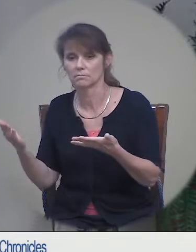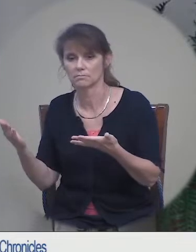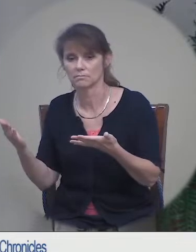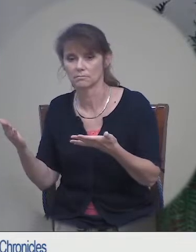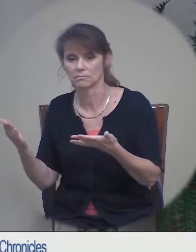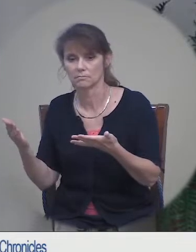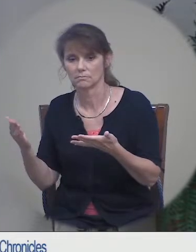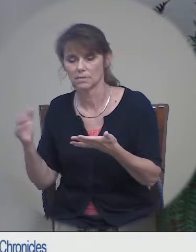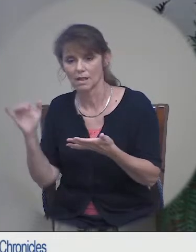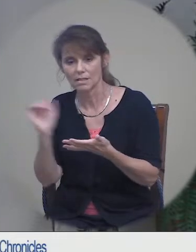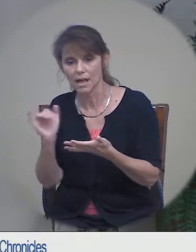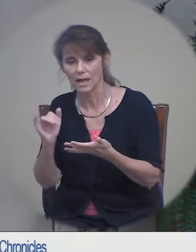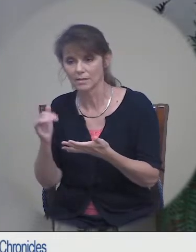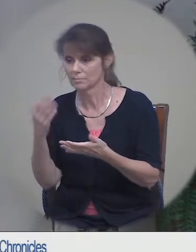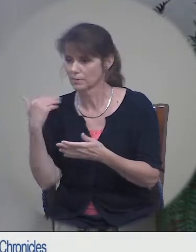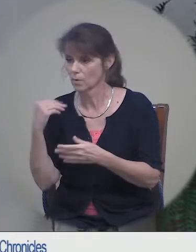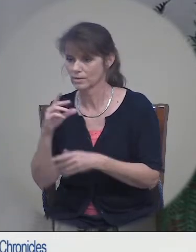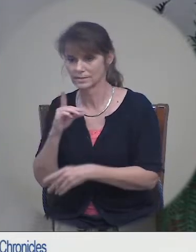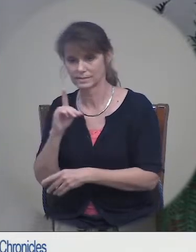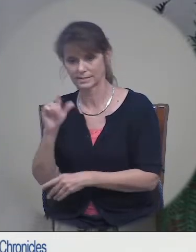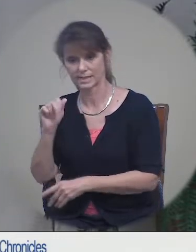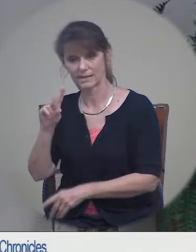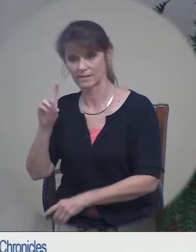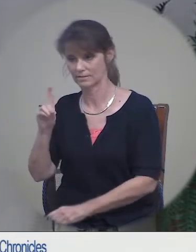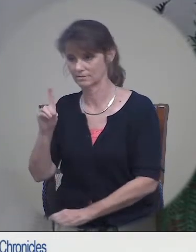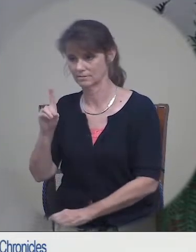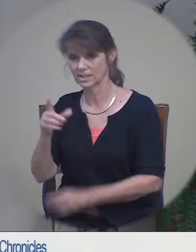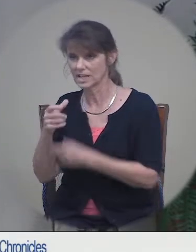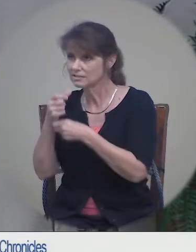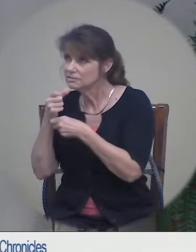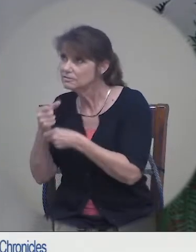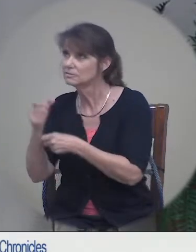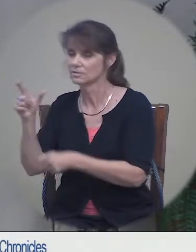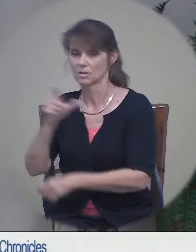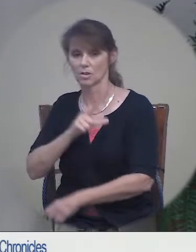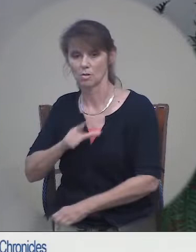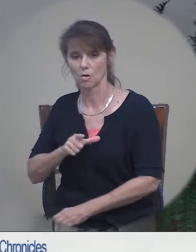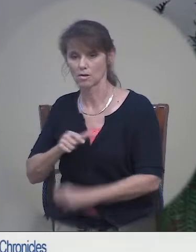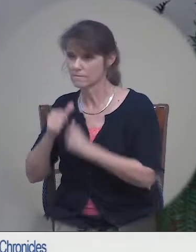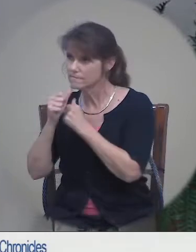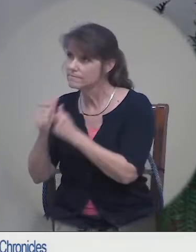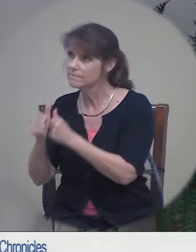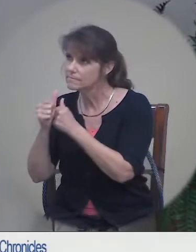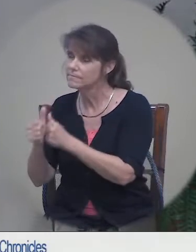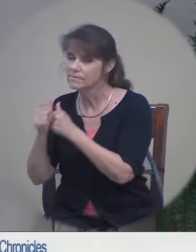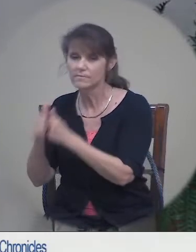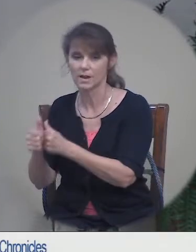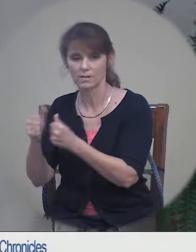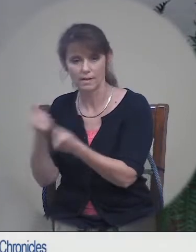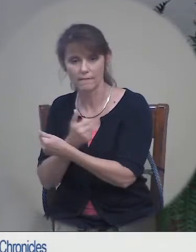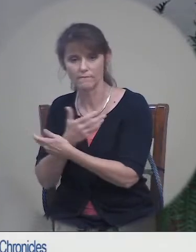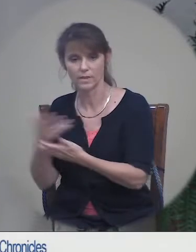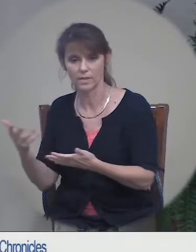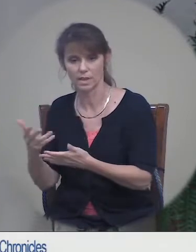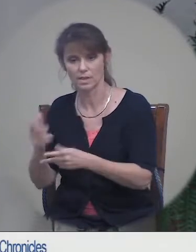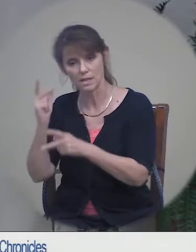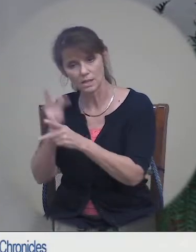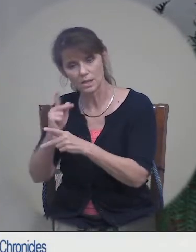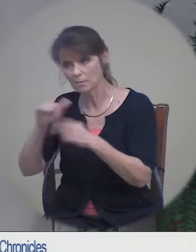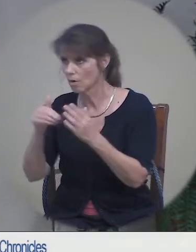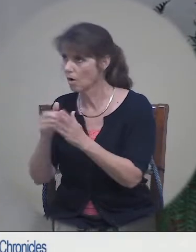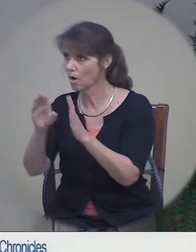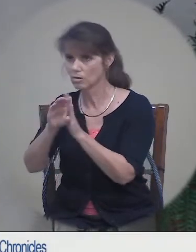done. For he clung to the Lord. He did not desist from following him, but kept his commandments which the Lord